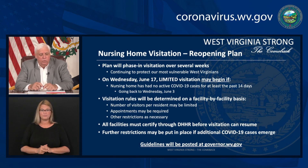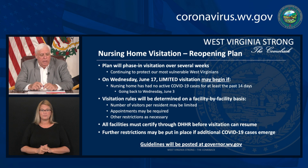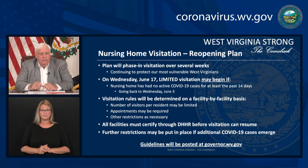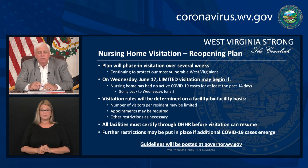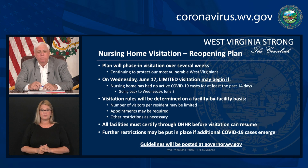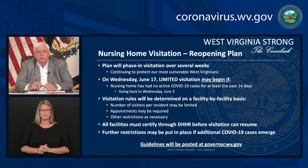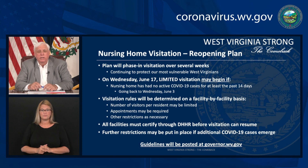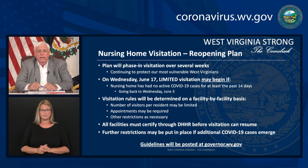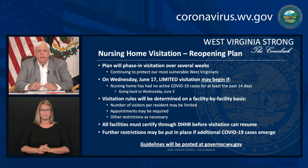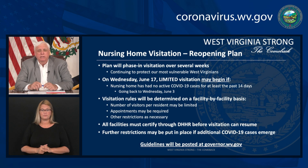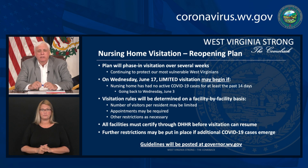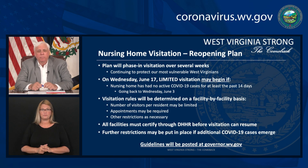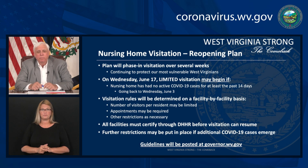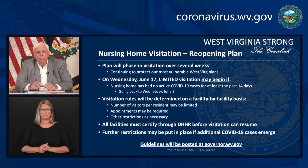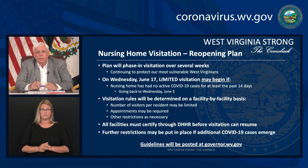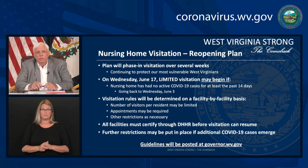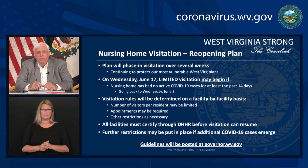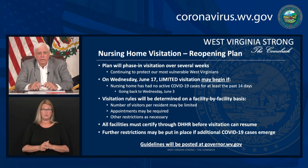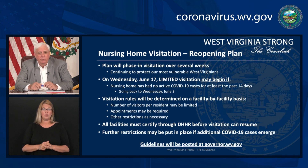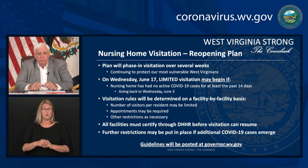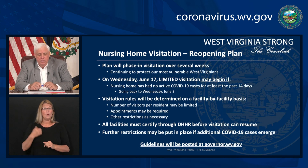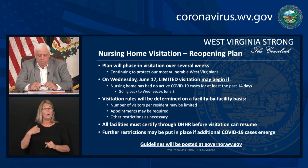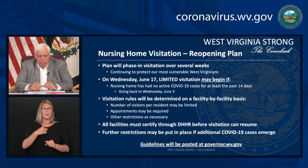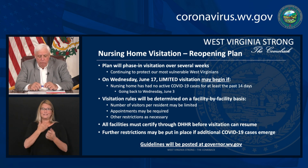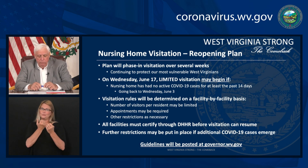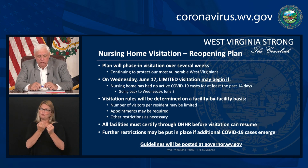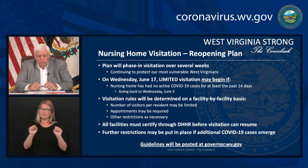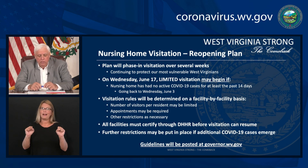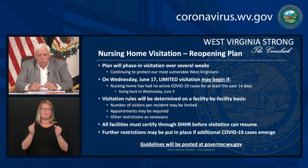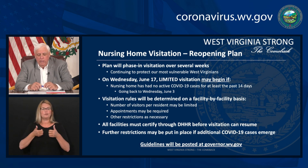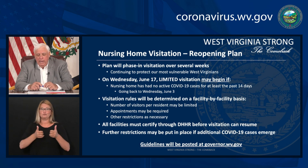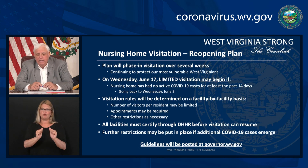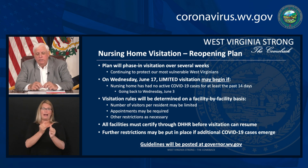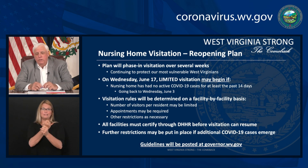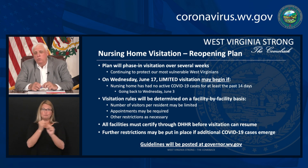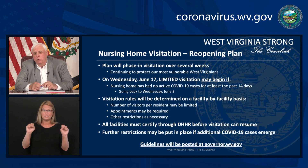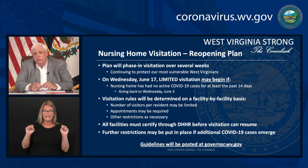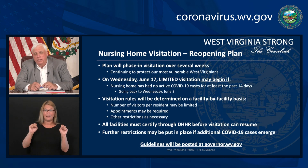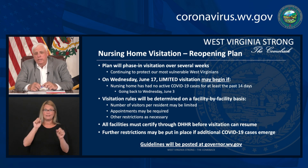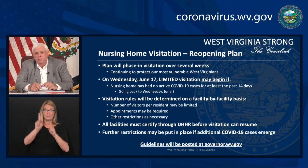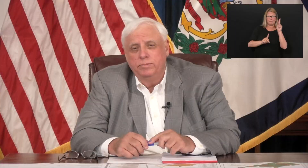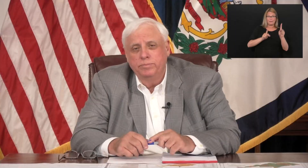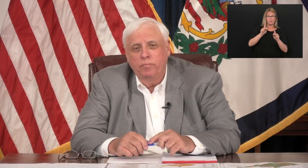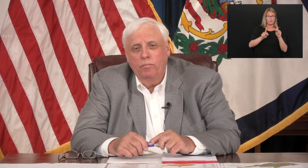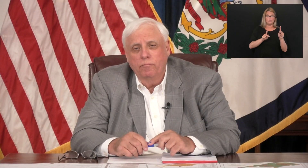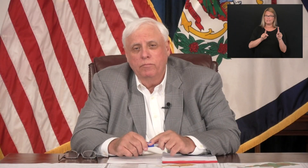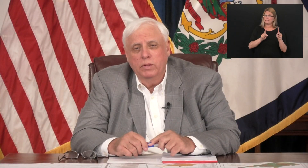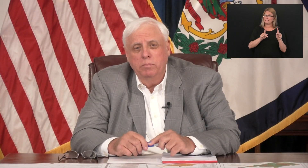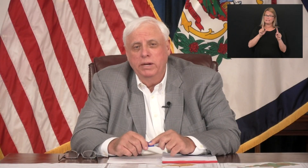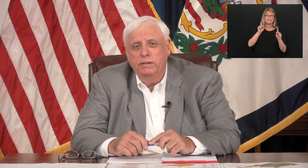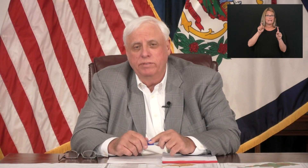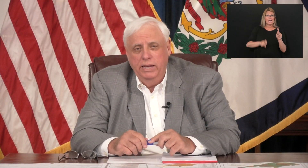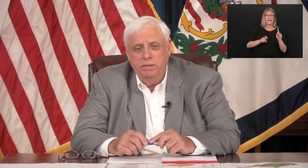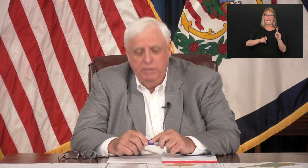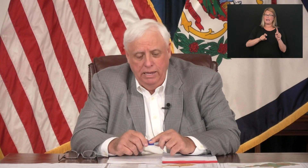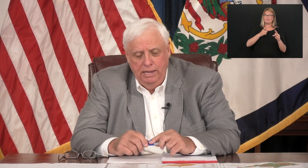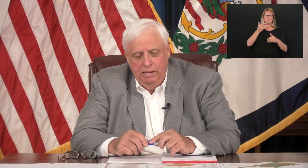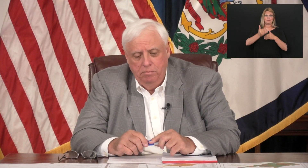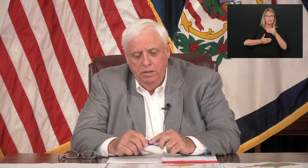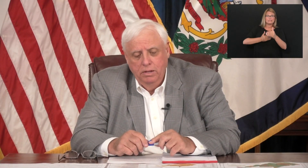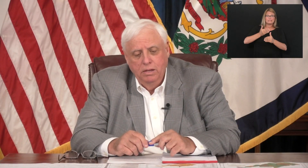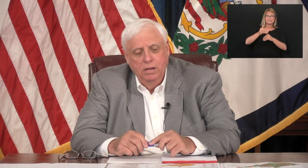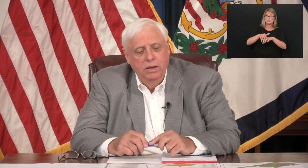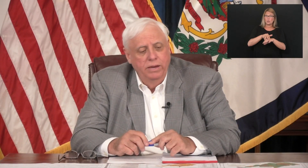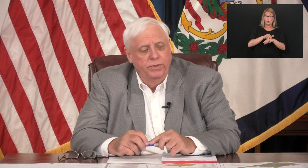In trying to protect these people, we had to do what we did. But at the same